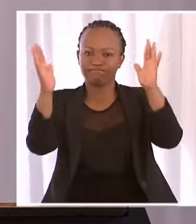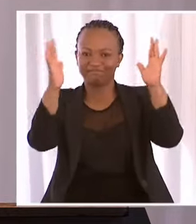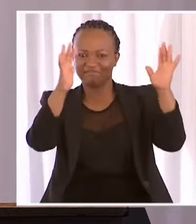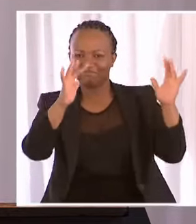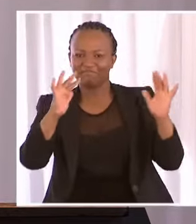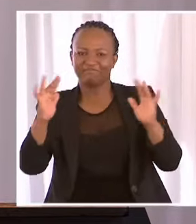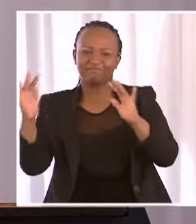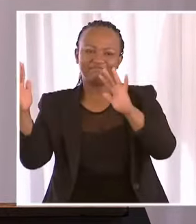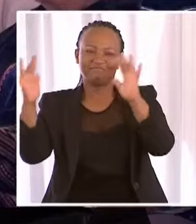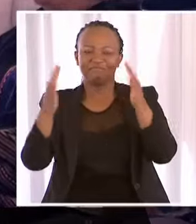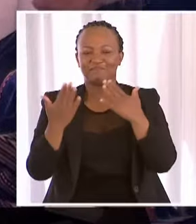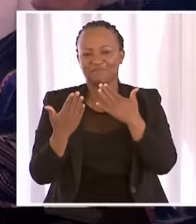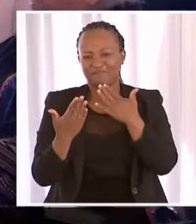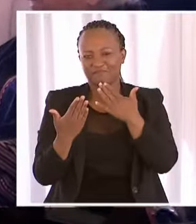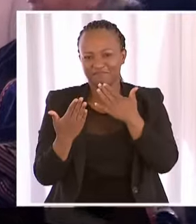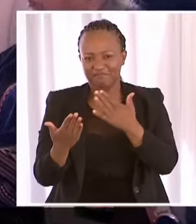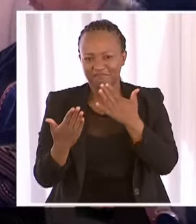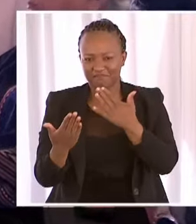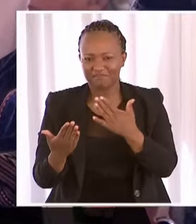Thank you.